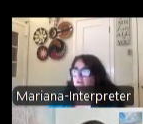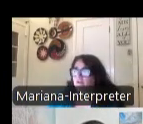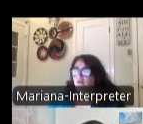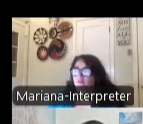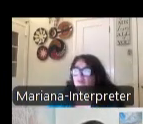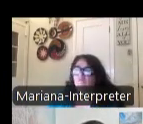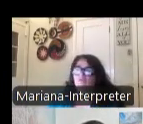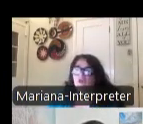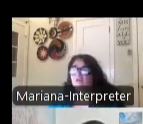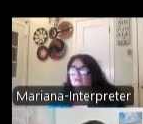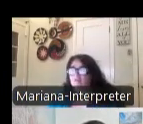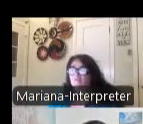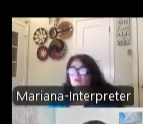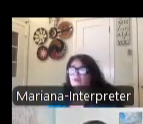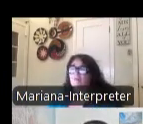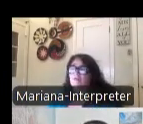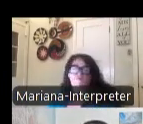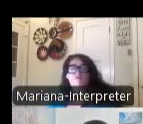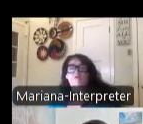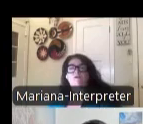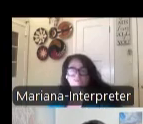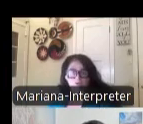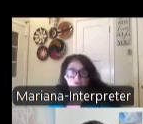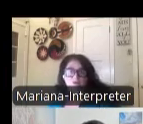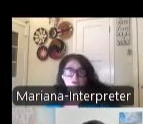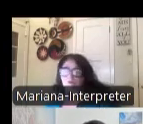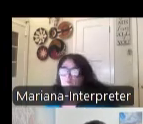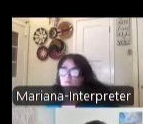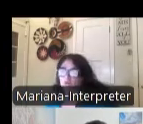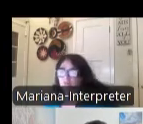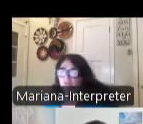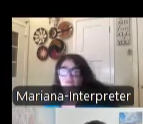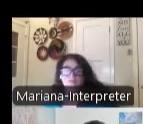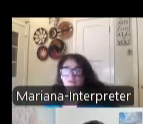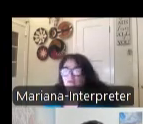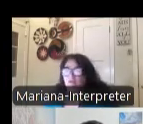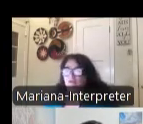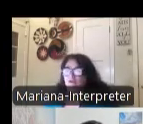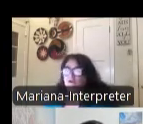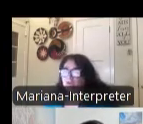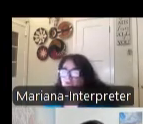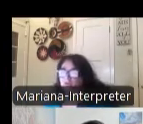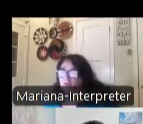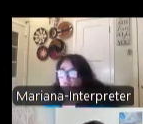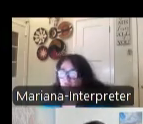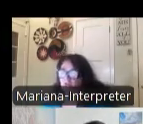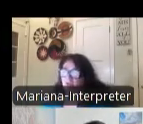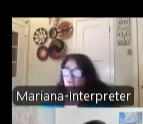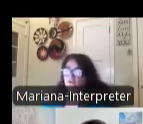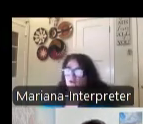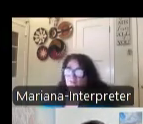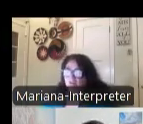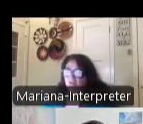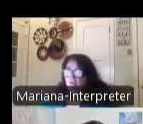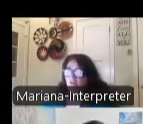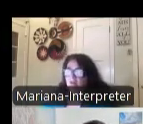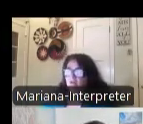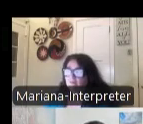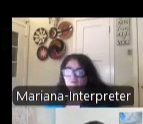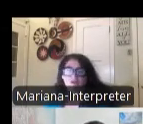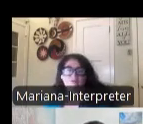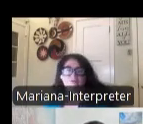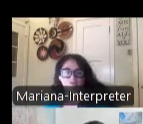on the context, atmospheric river storms. Atmospheric rivers are these filamentary or ribbon-like